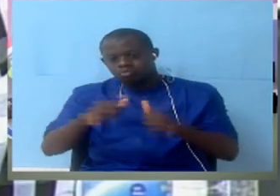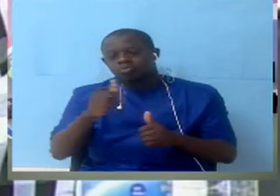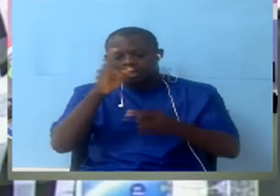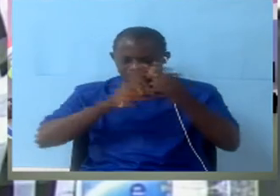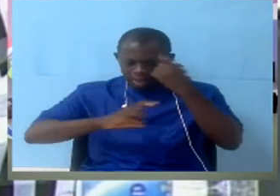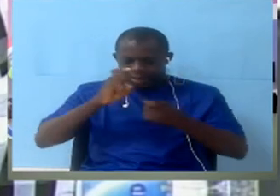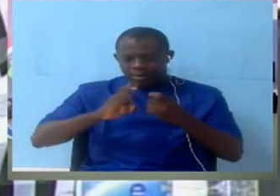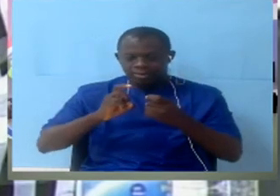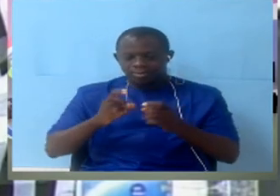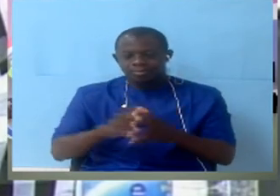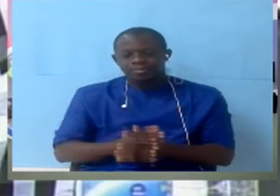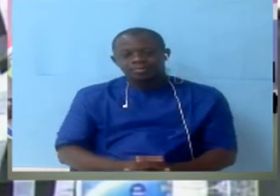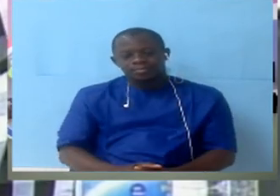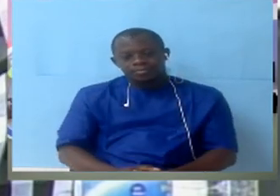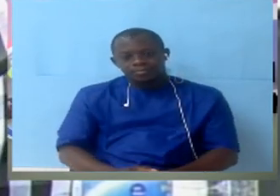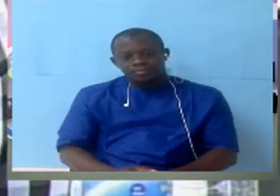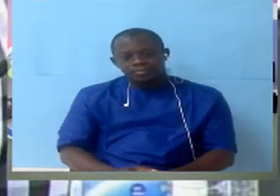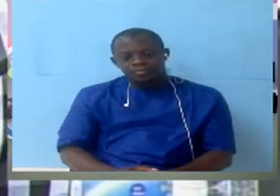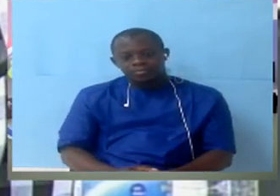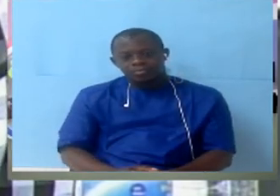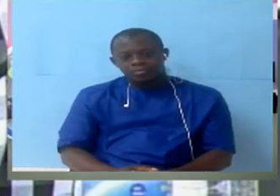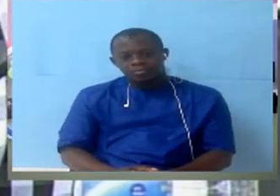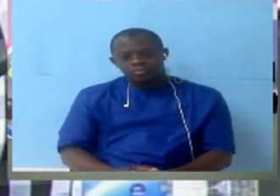will result into another thing.